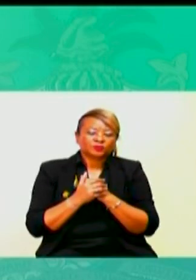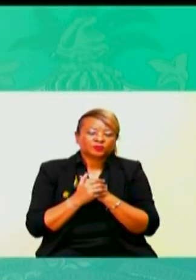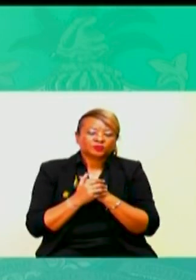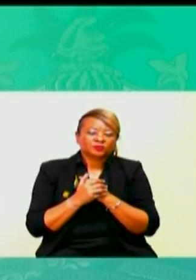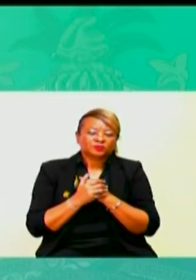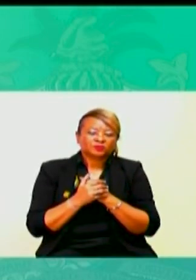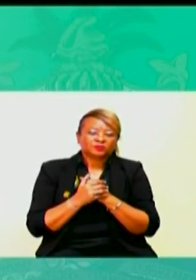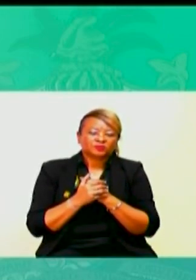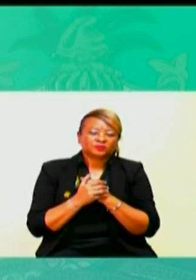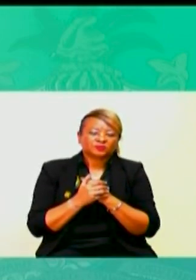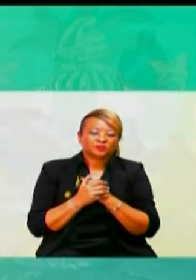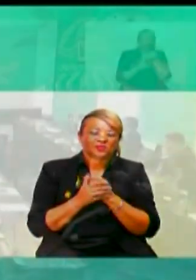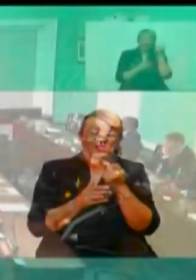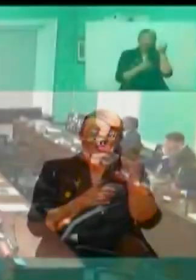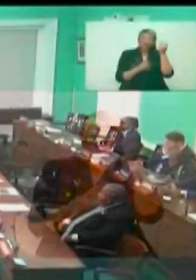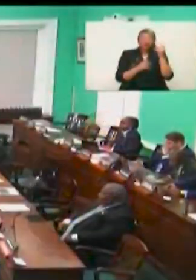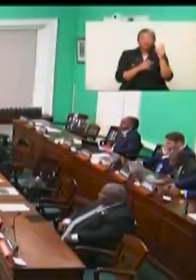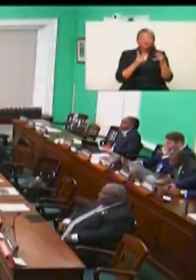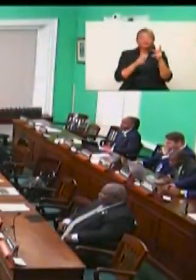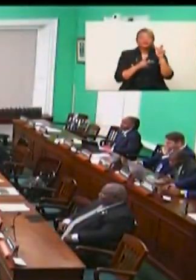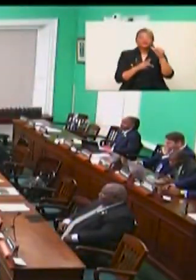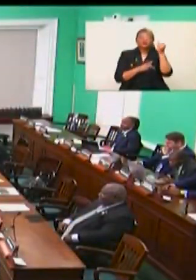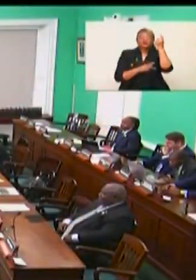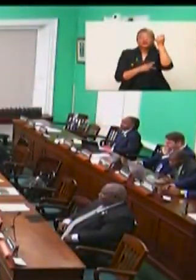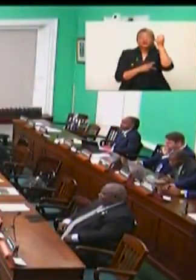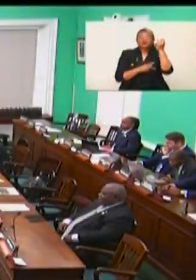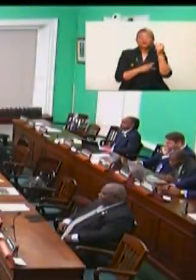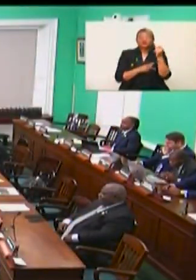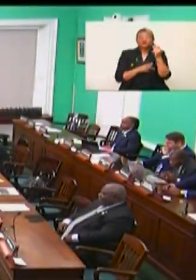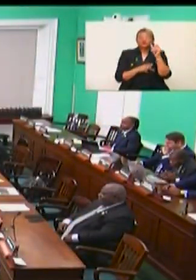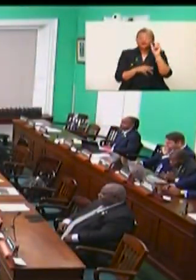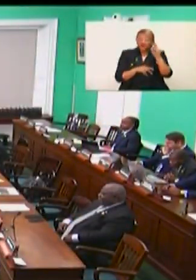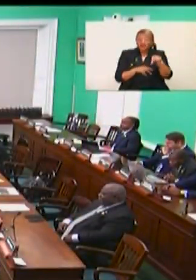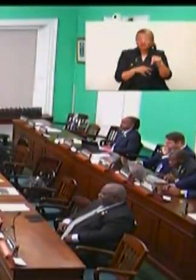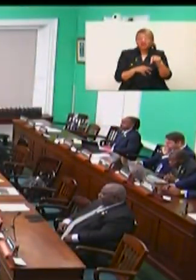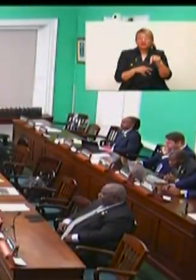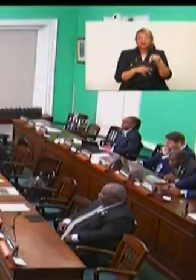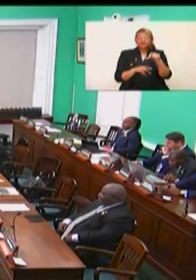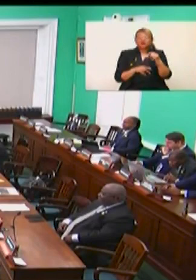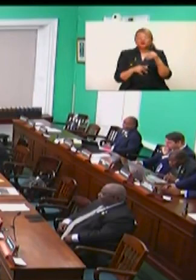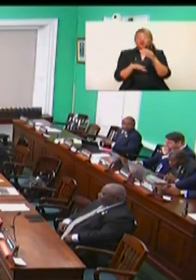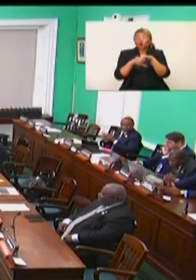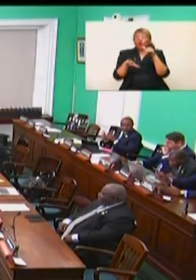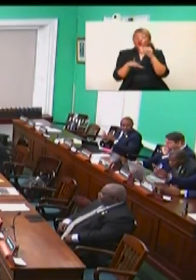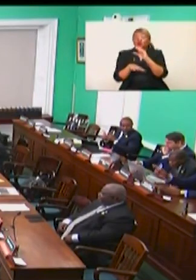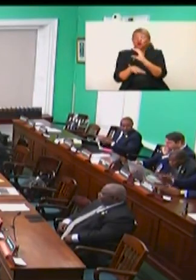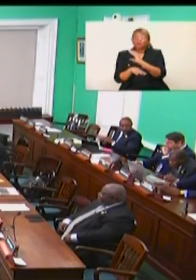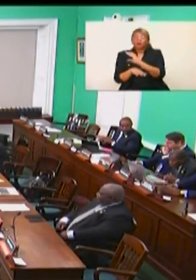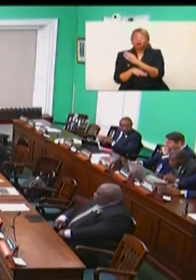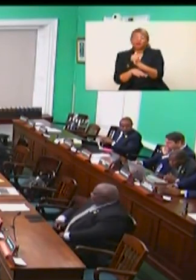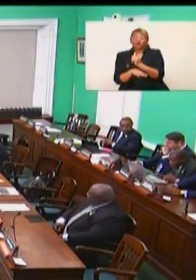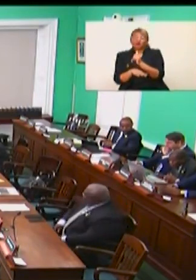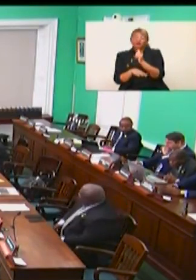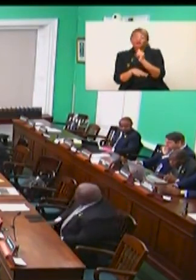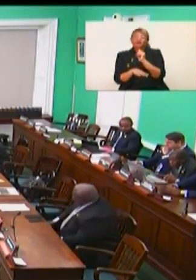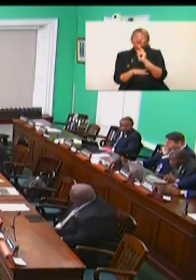Famous people understand this. And we ought to call on the competent authority to answer this. Yeah, that's why he laughed. Who are the